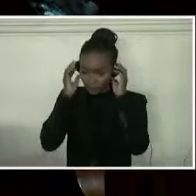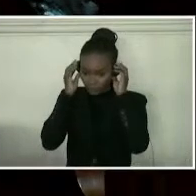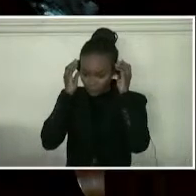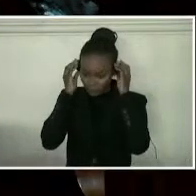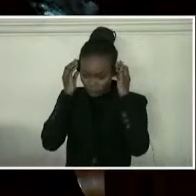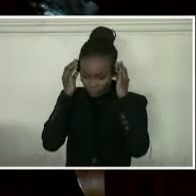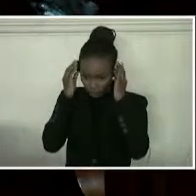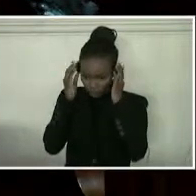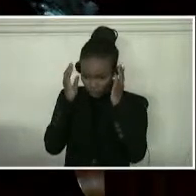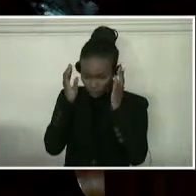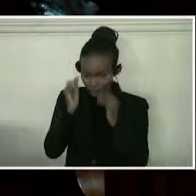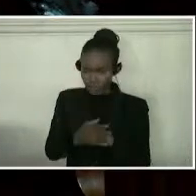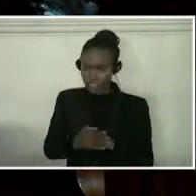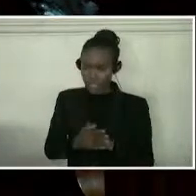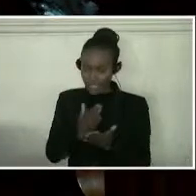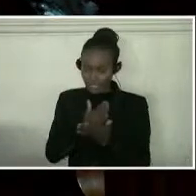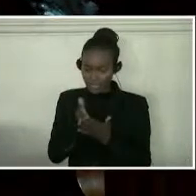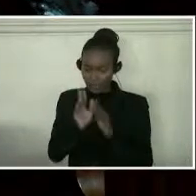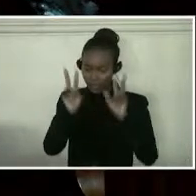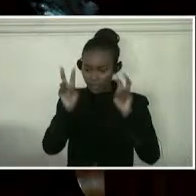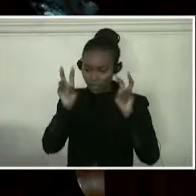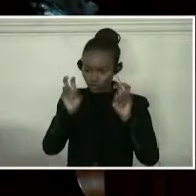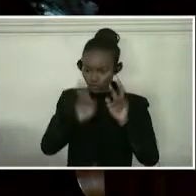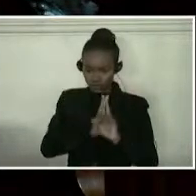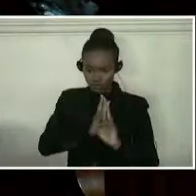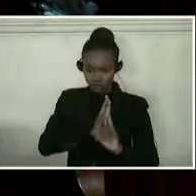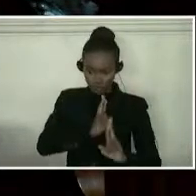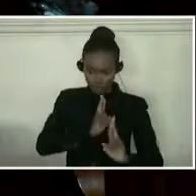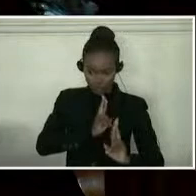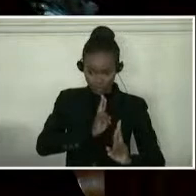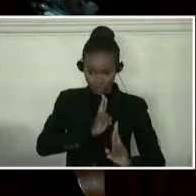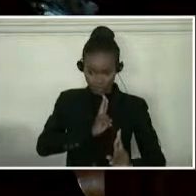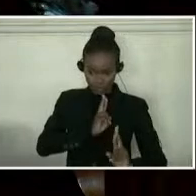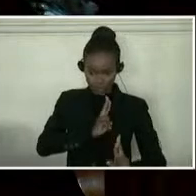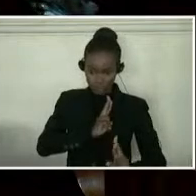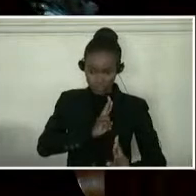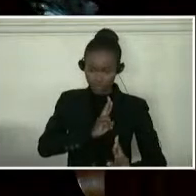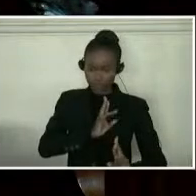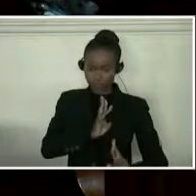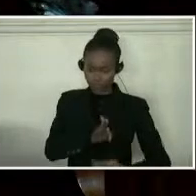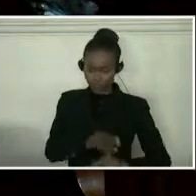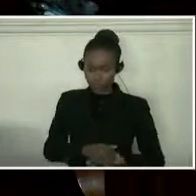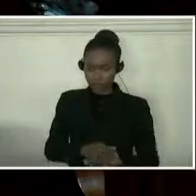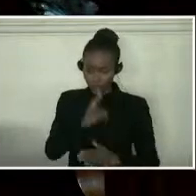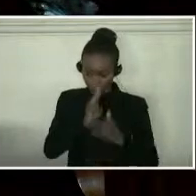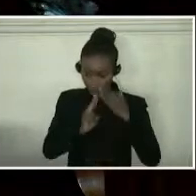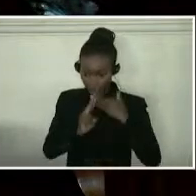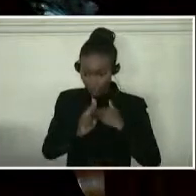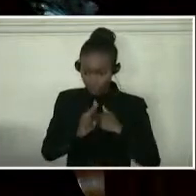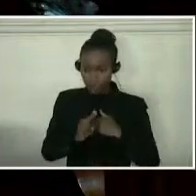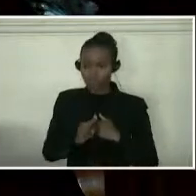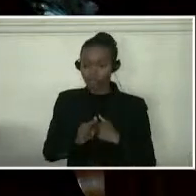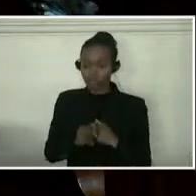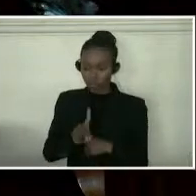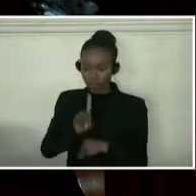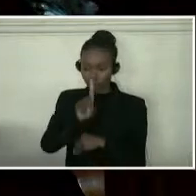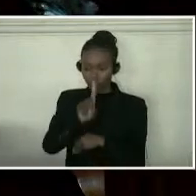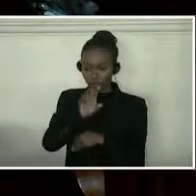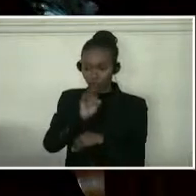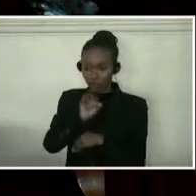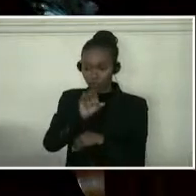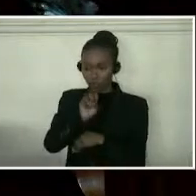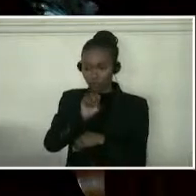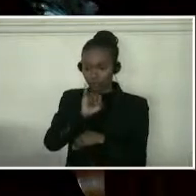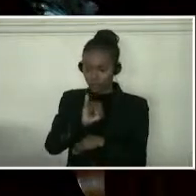in some of the issues that i'm no longer going to respond to honorable industry you made my life